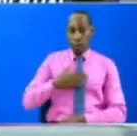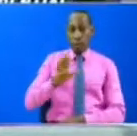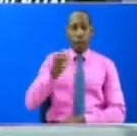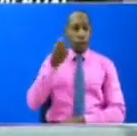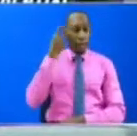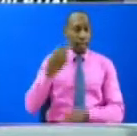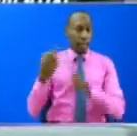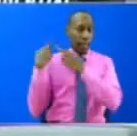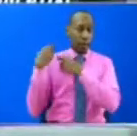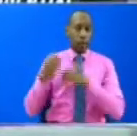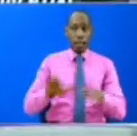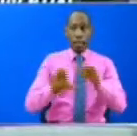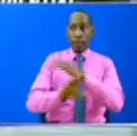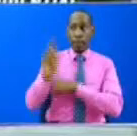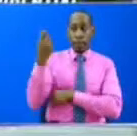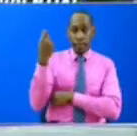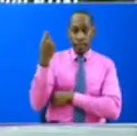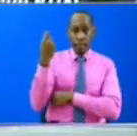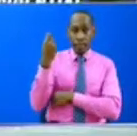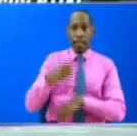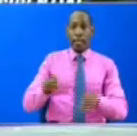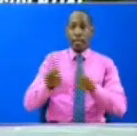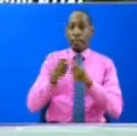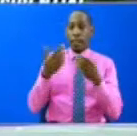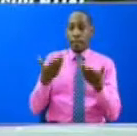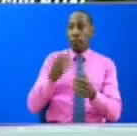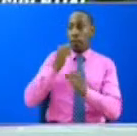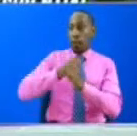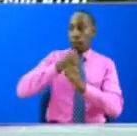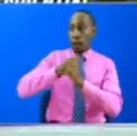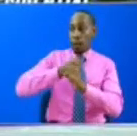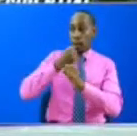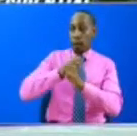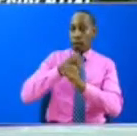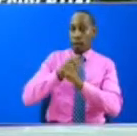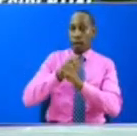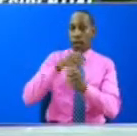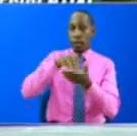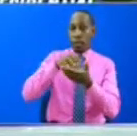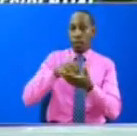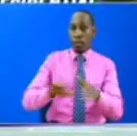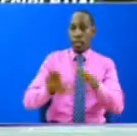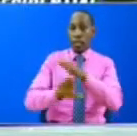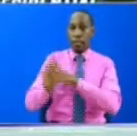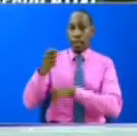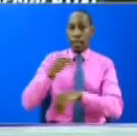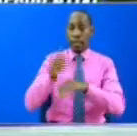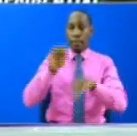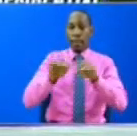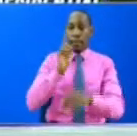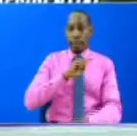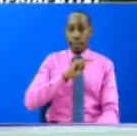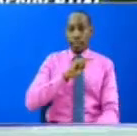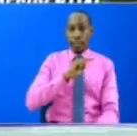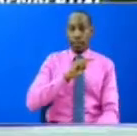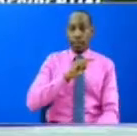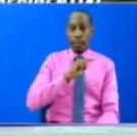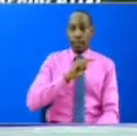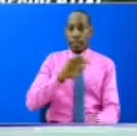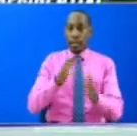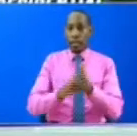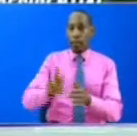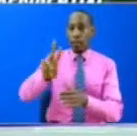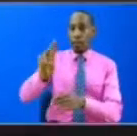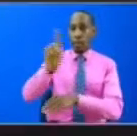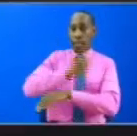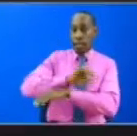understanding of the role of deputy president, yes, and how would you execute that function of deputy president if elected in about 20